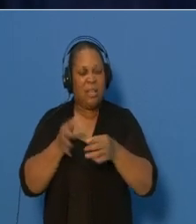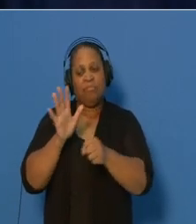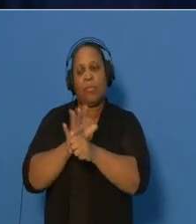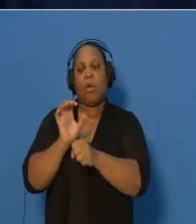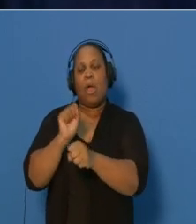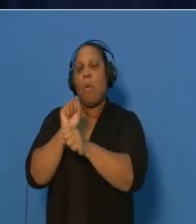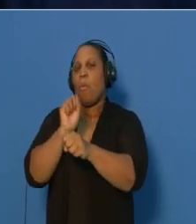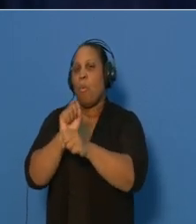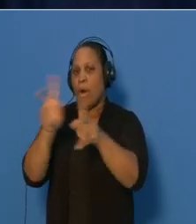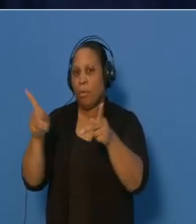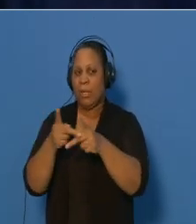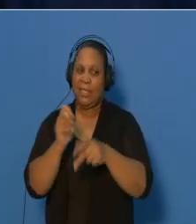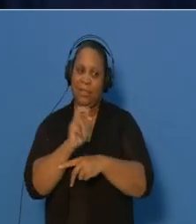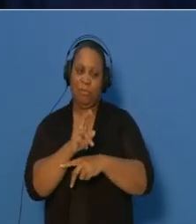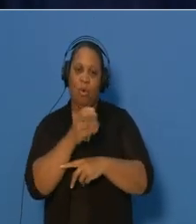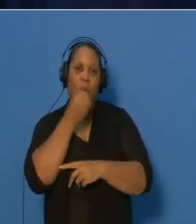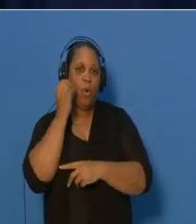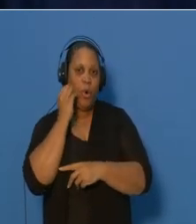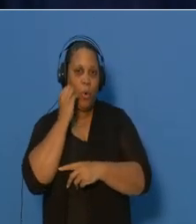at home.